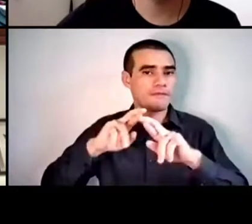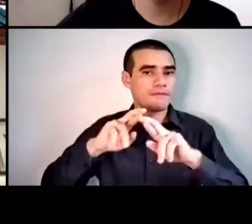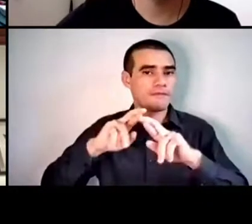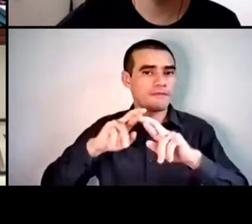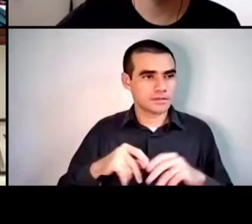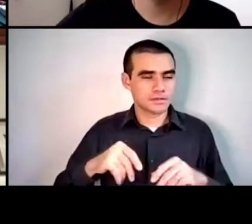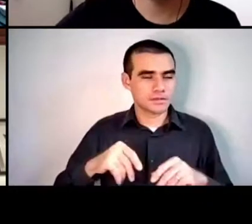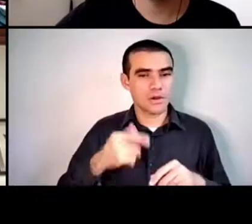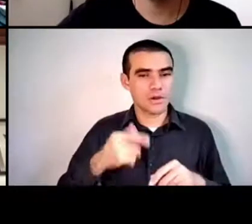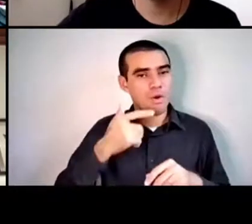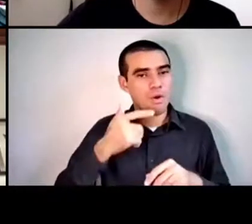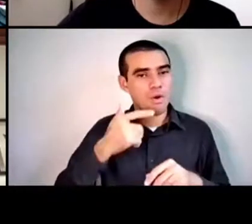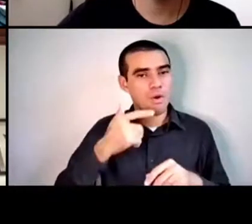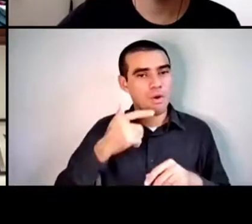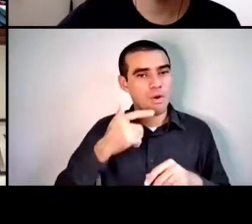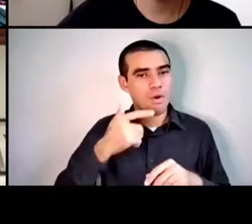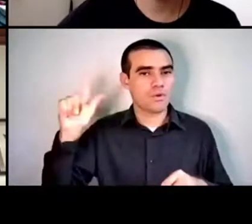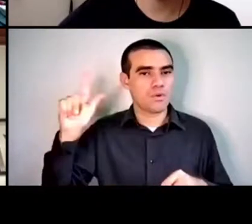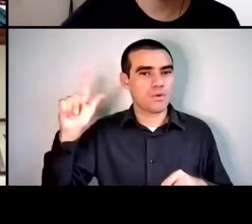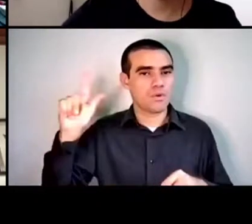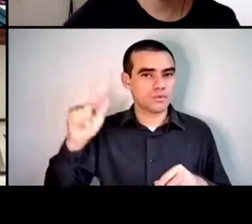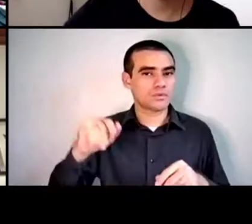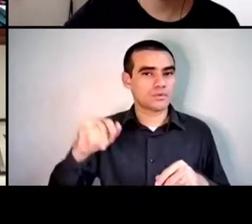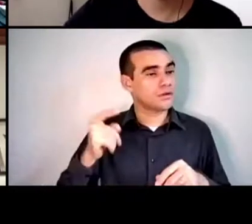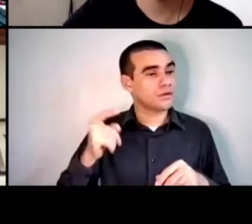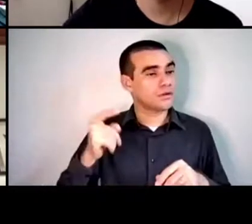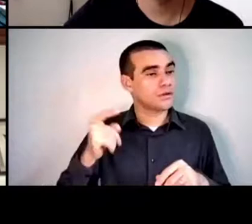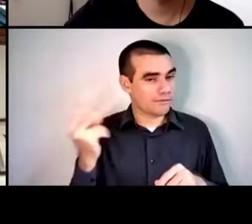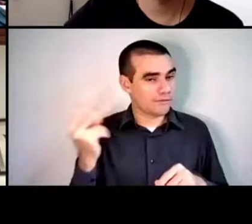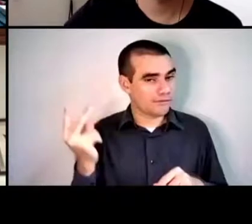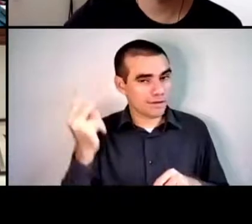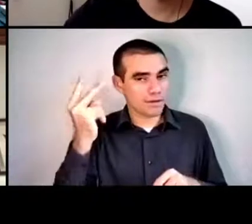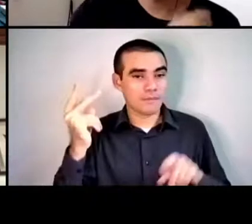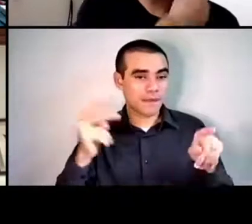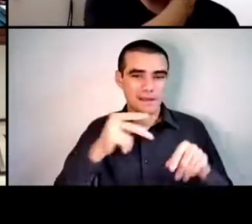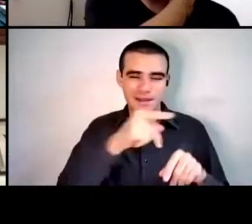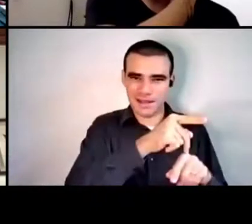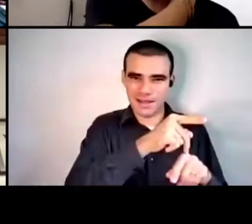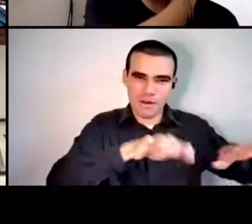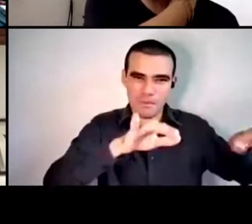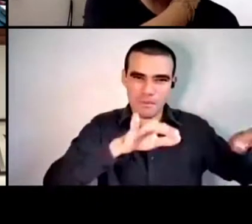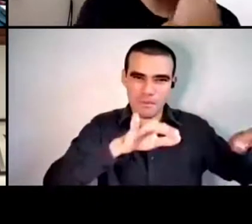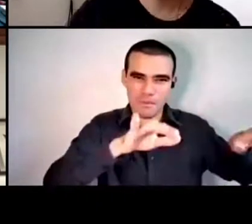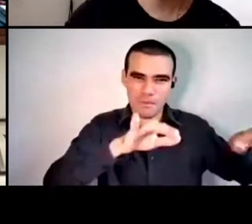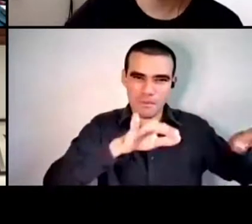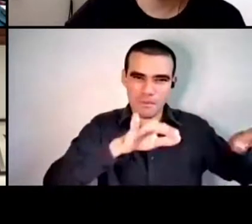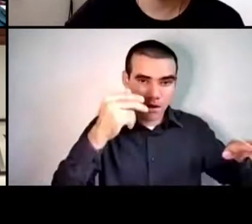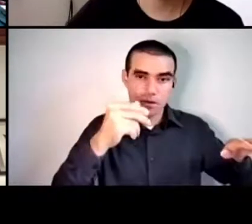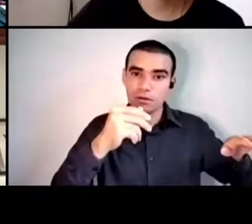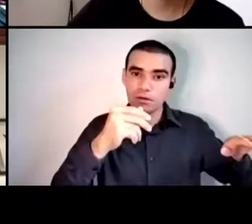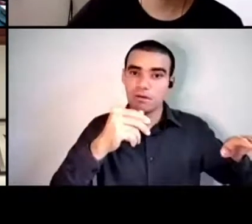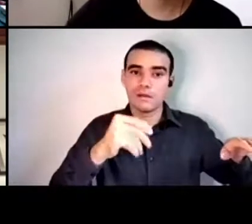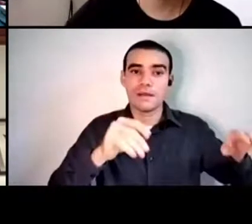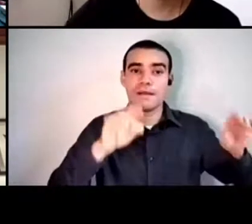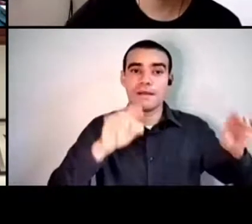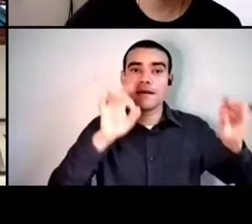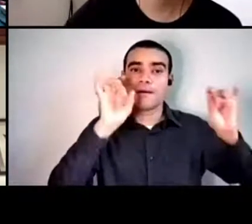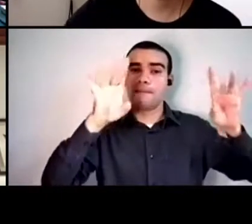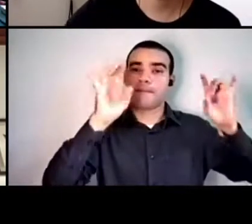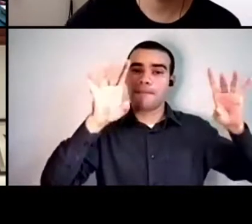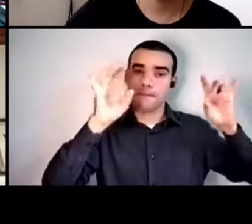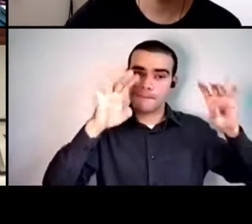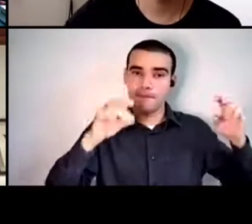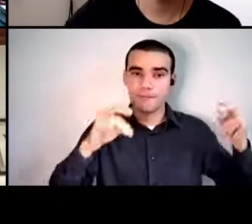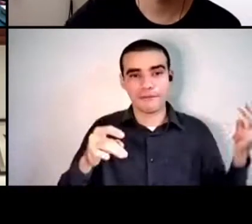different product that is not just cattle. But this will have a value, but the pirarucu raised in a